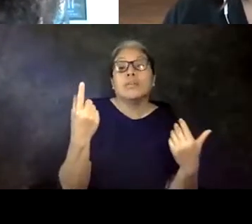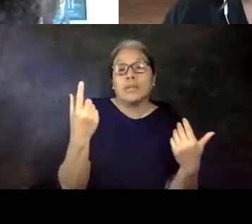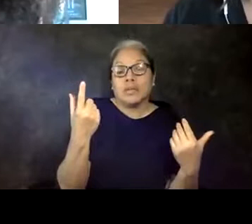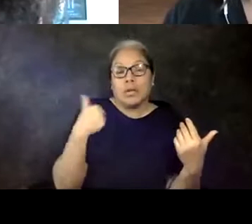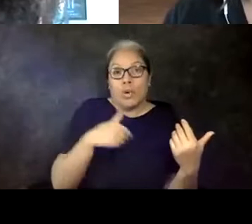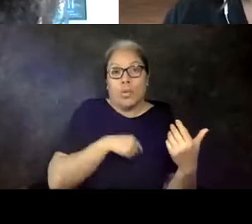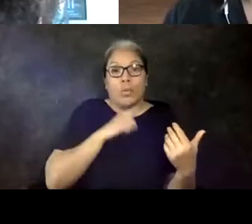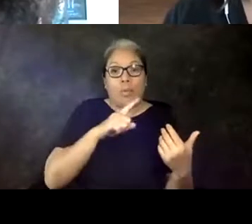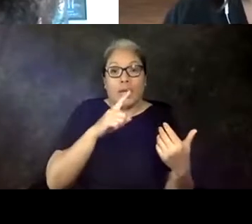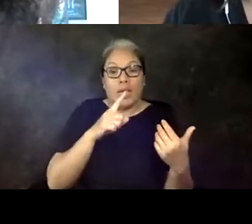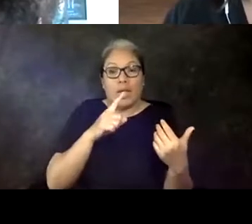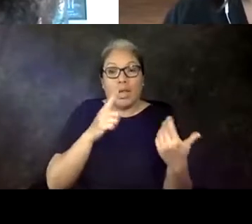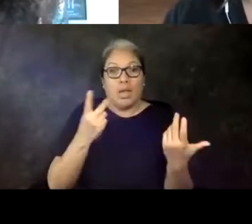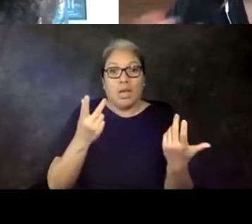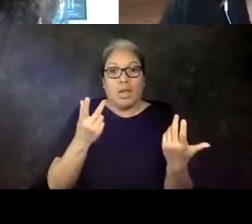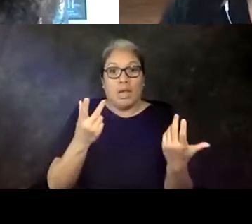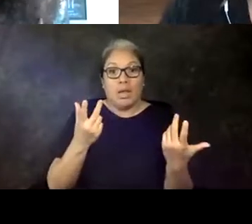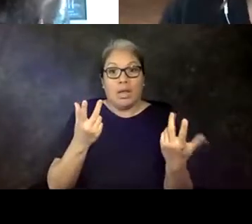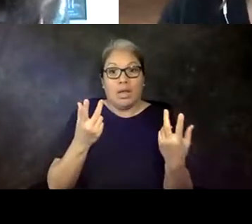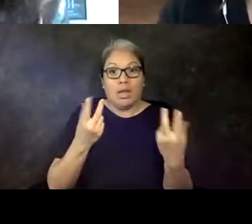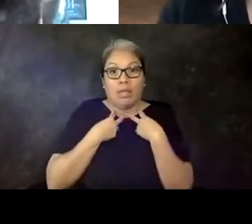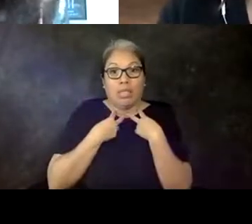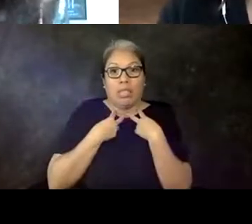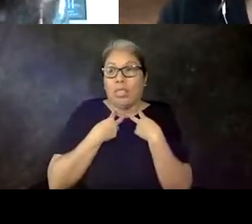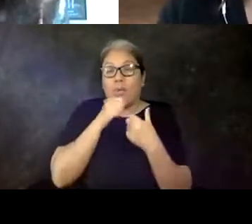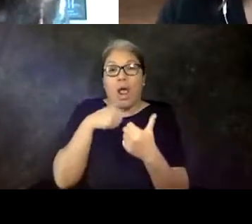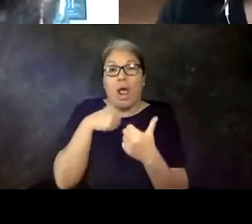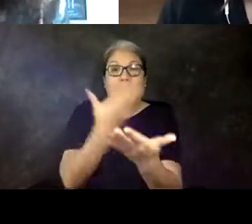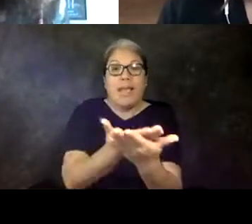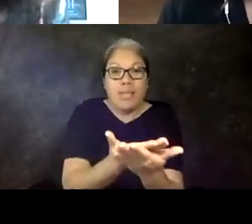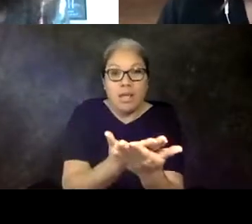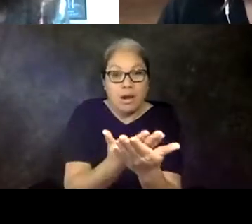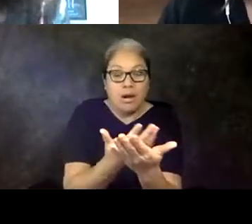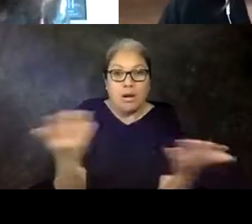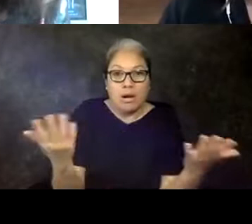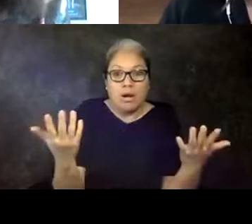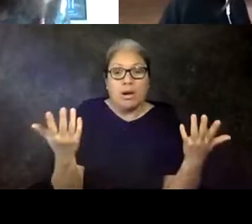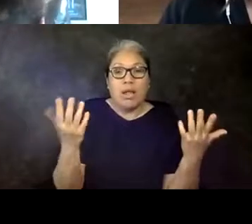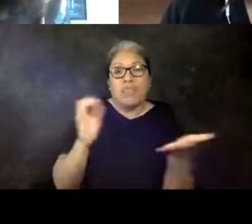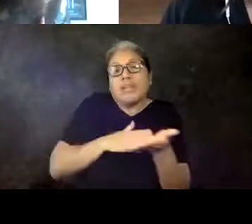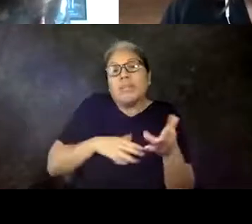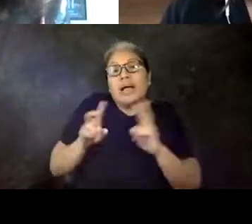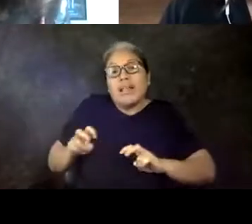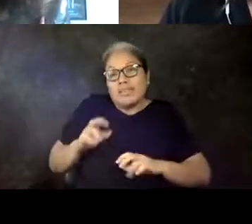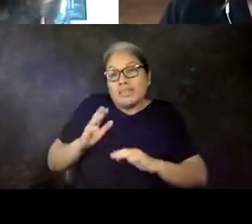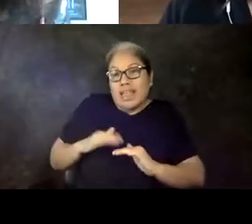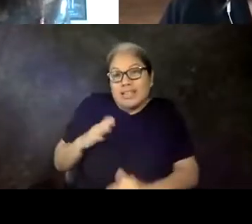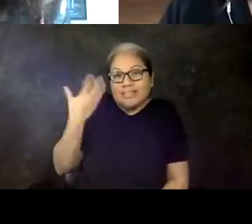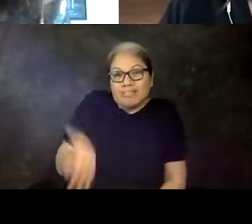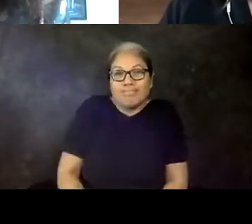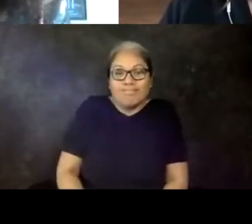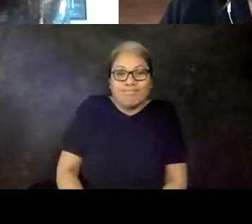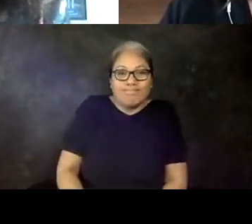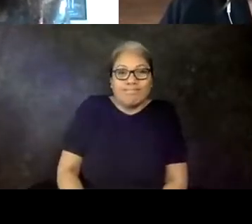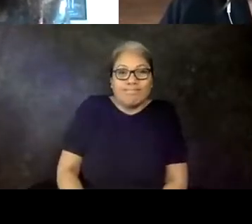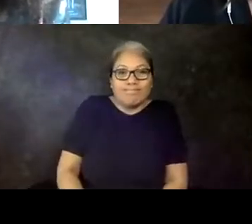be left, we're just not going to get there as much. That's my analysis, at least.